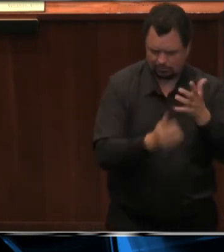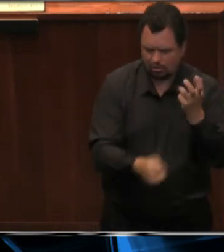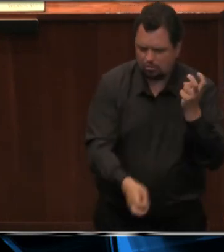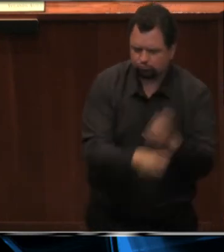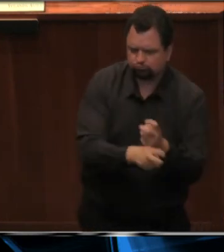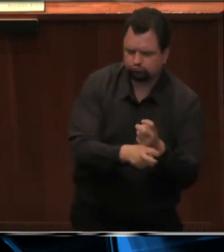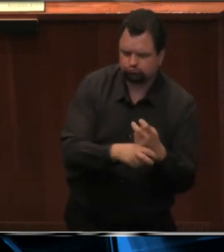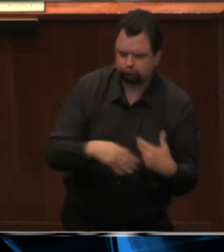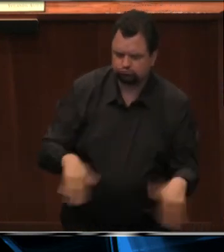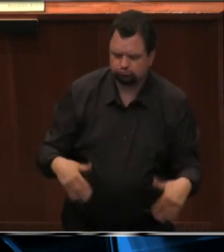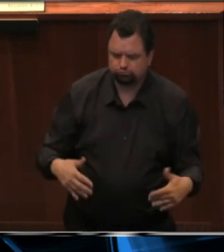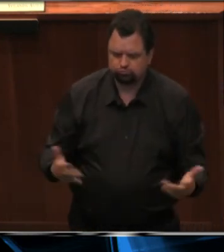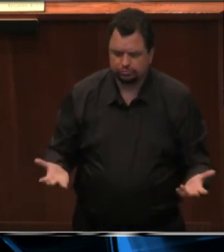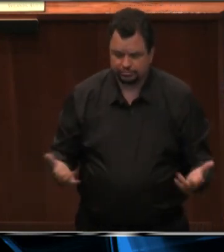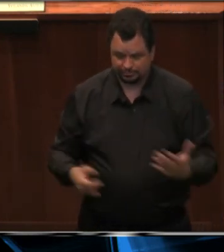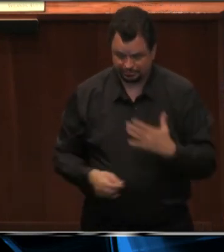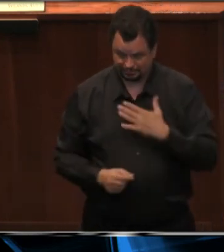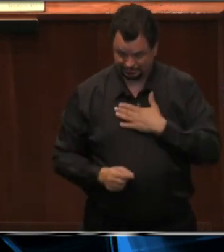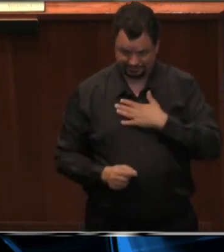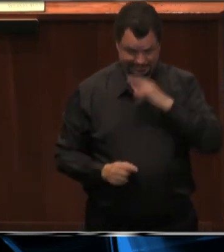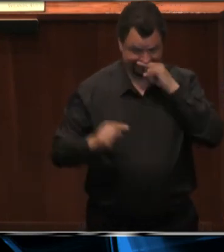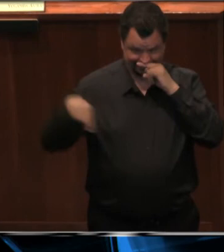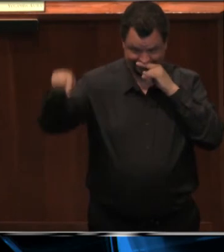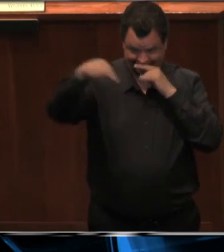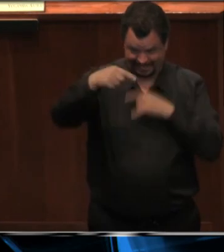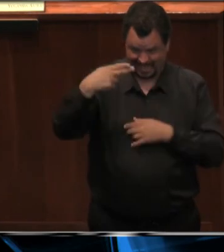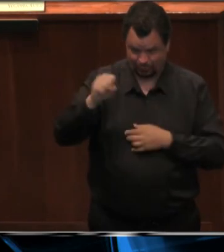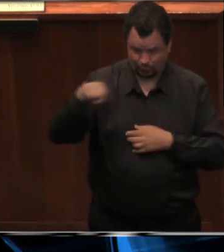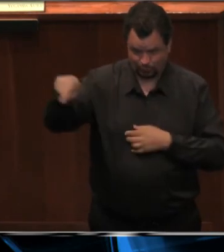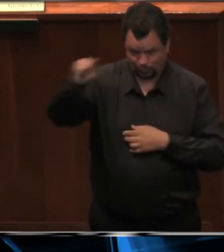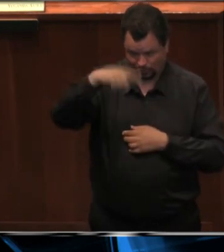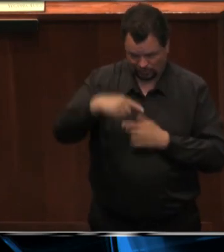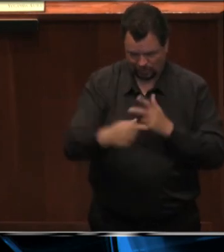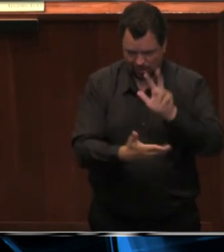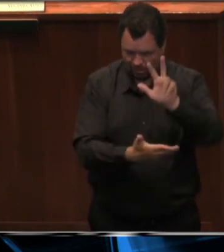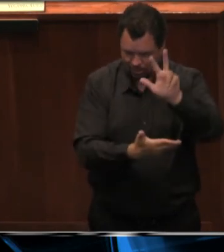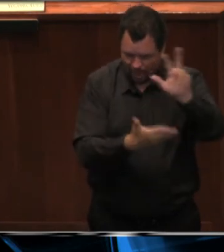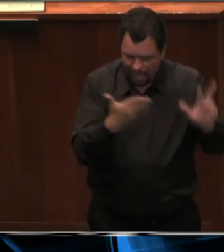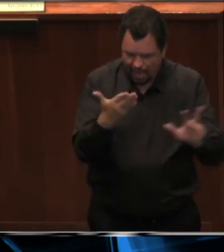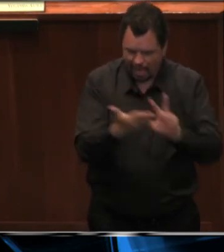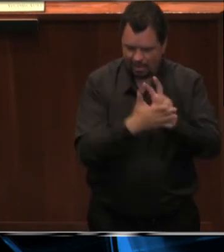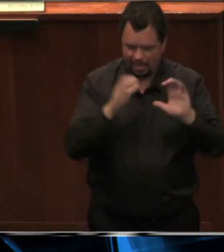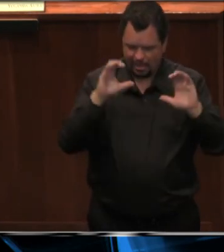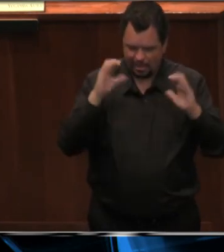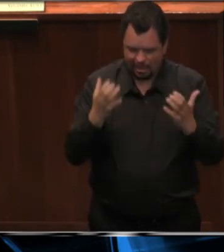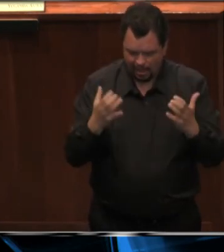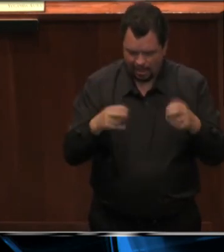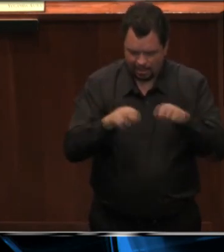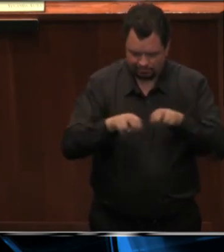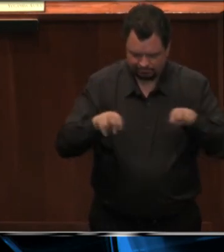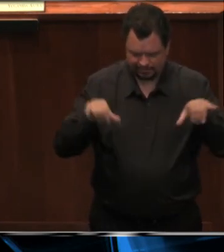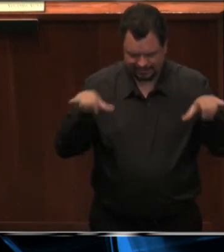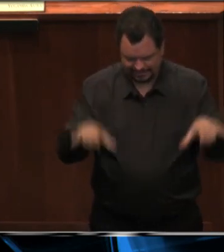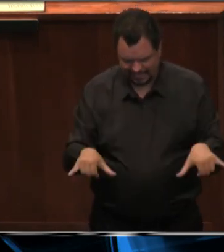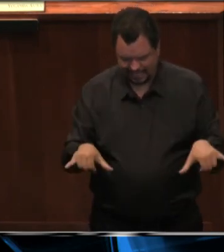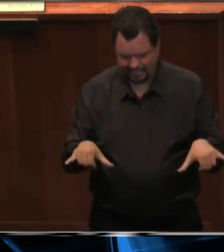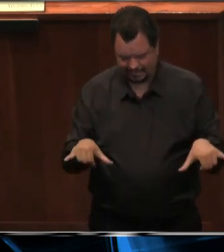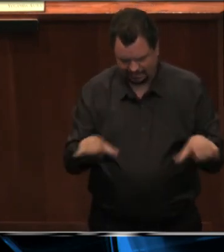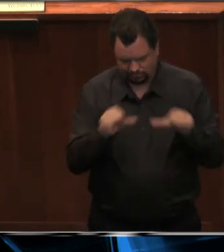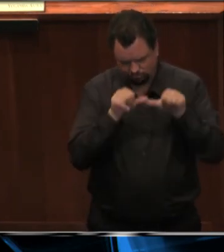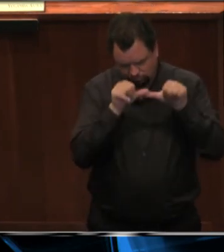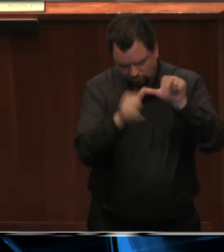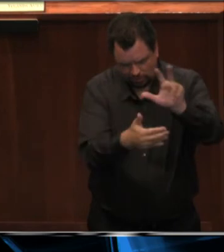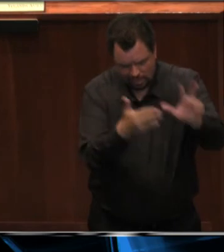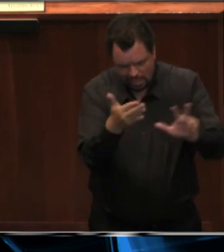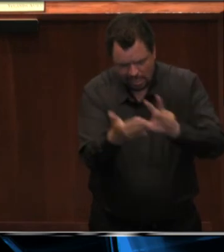2 classes a day for 3 hours at a time in one room with potentially 30 to 40 students at a time if 100% of